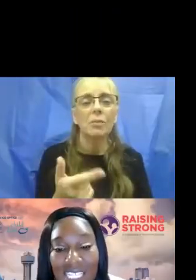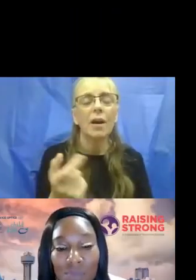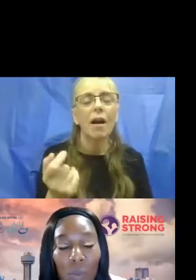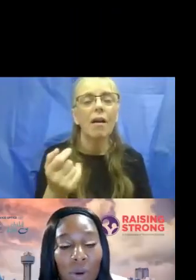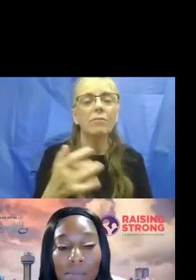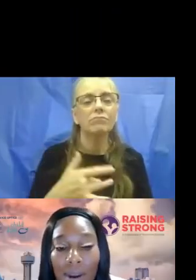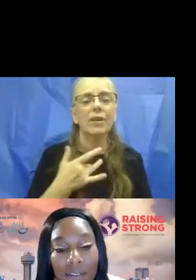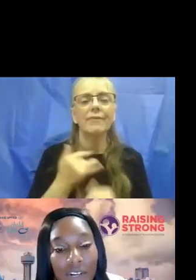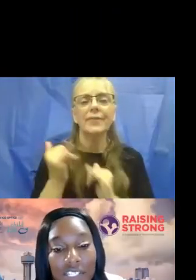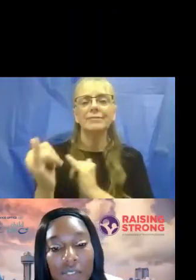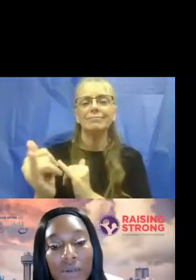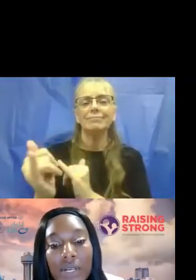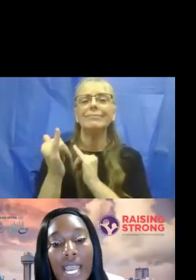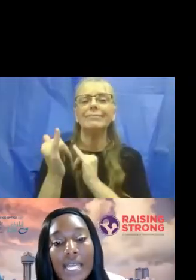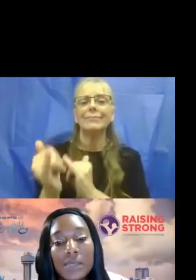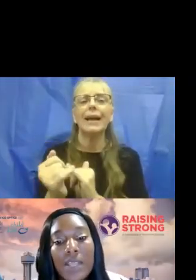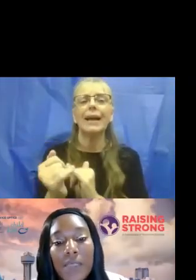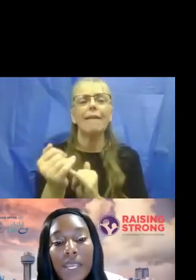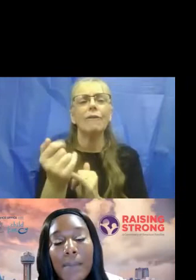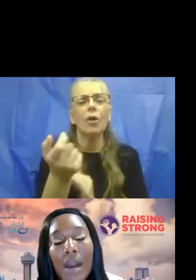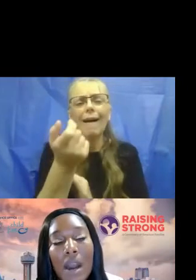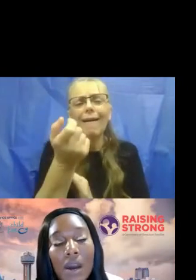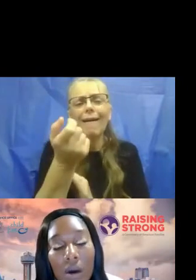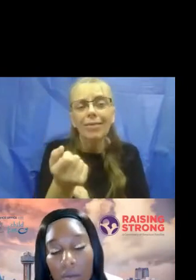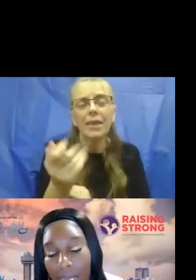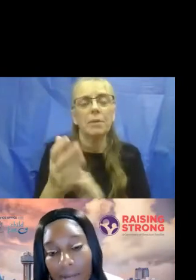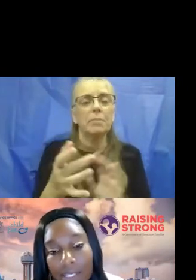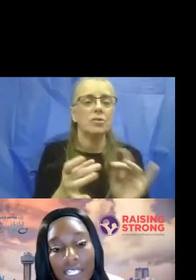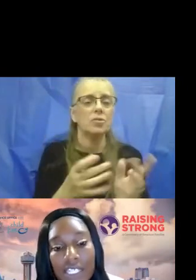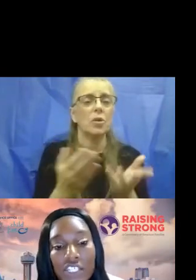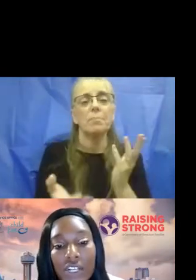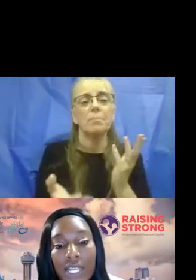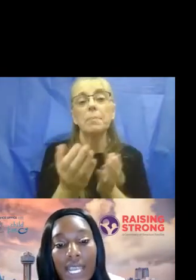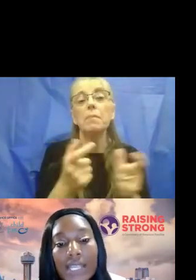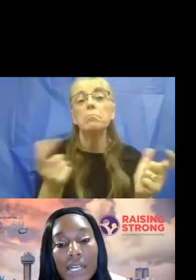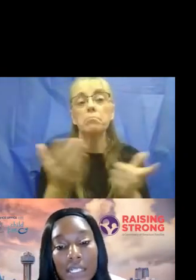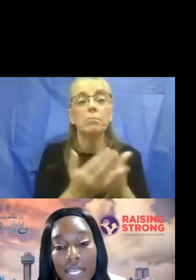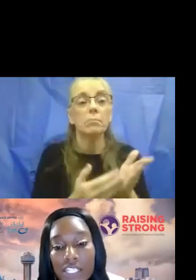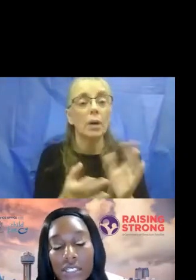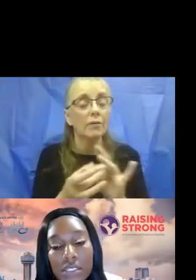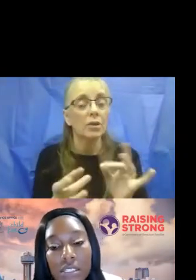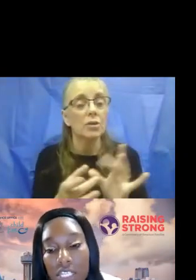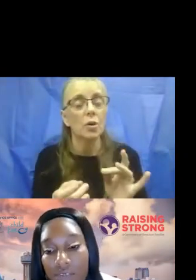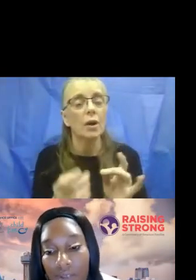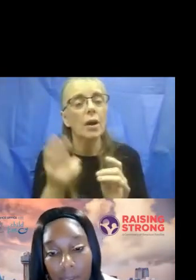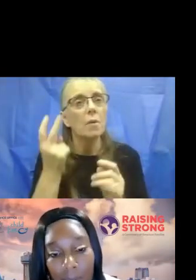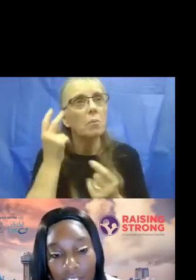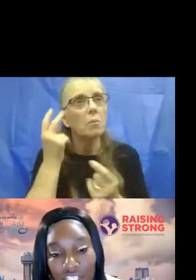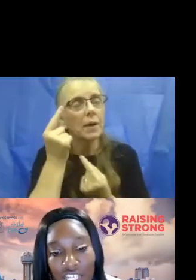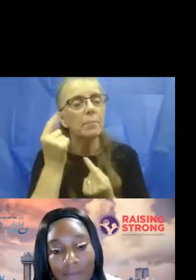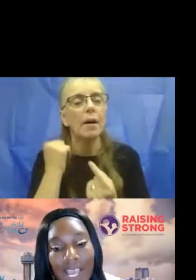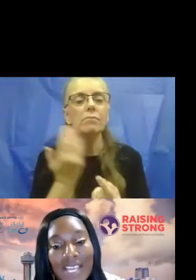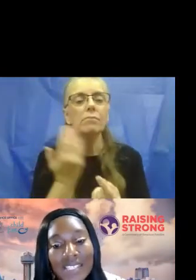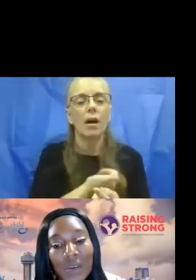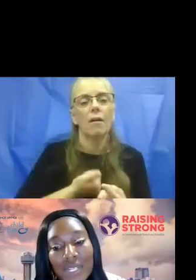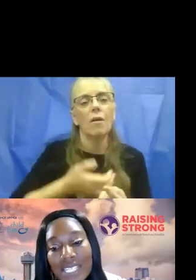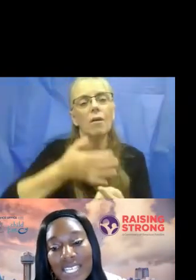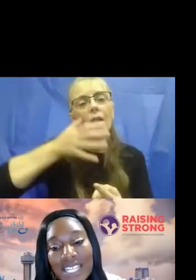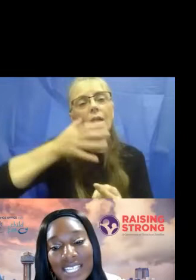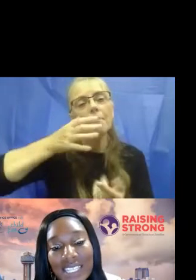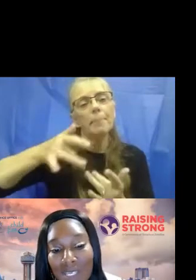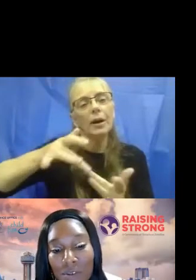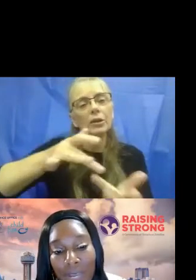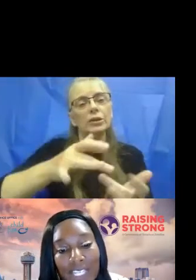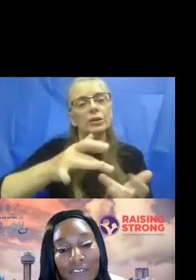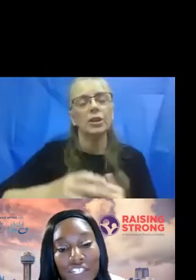at least with one part of her story as we think about our own parenting journey and our connection to Nurse Family Partnership. So once